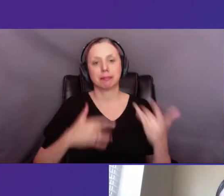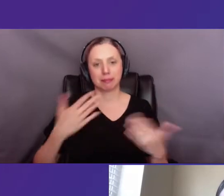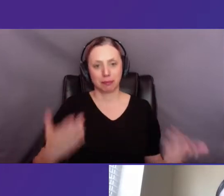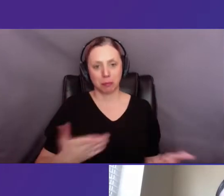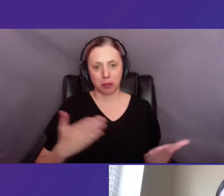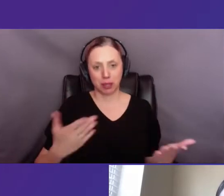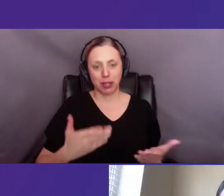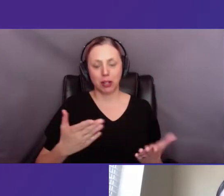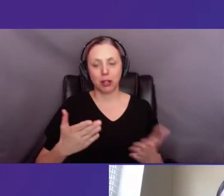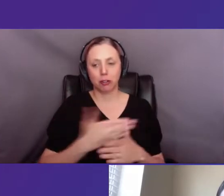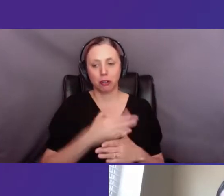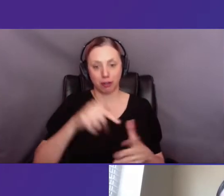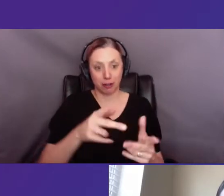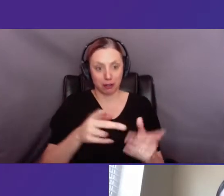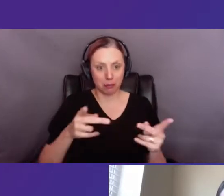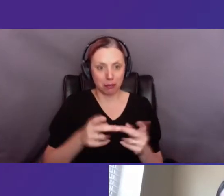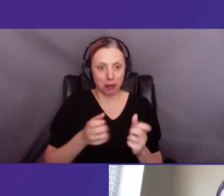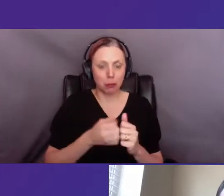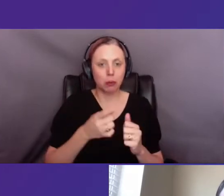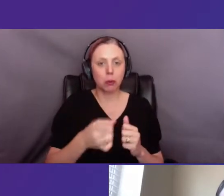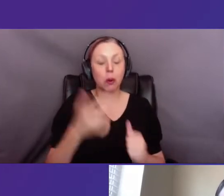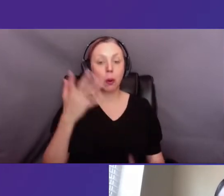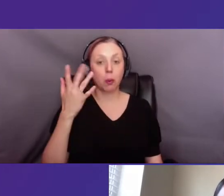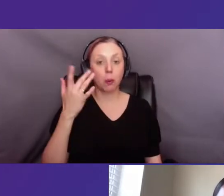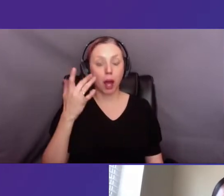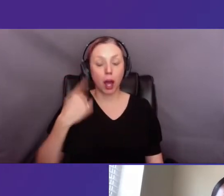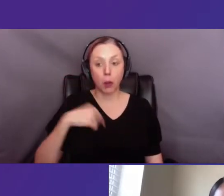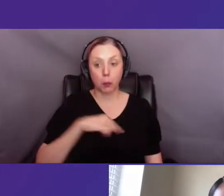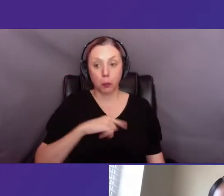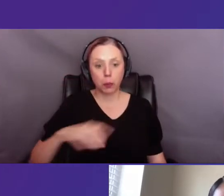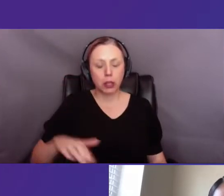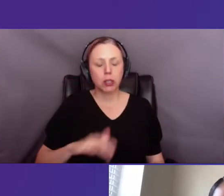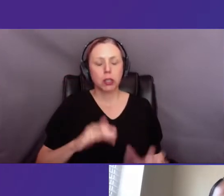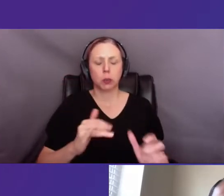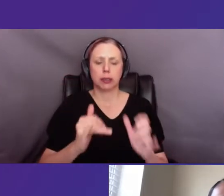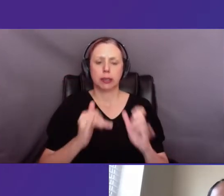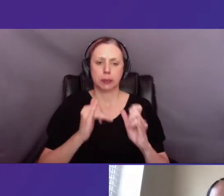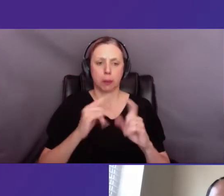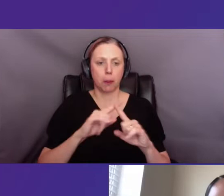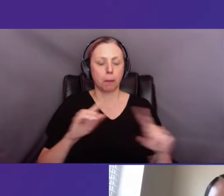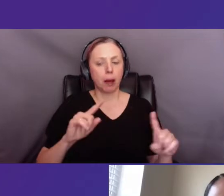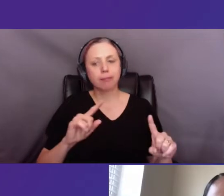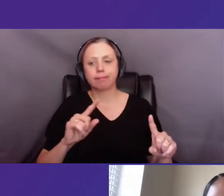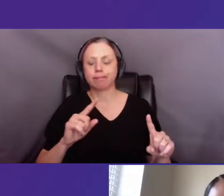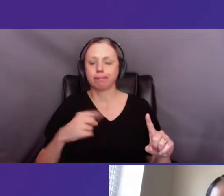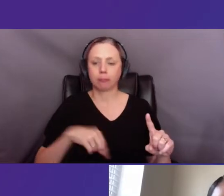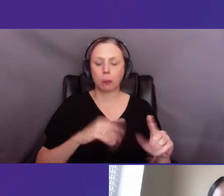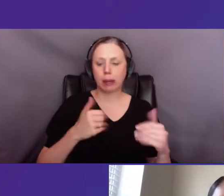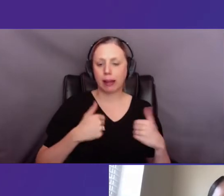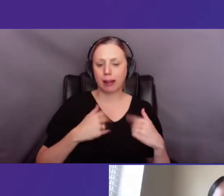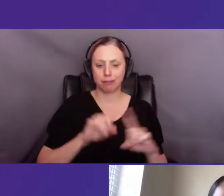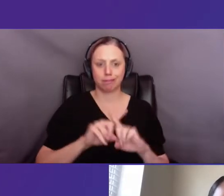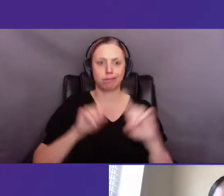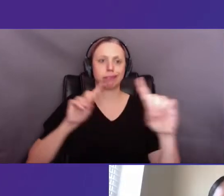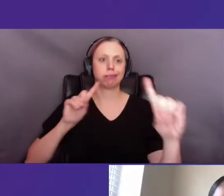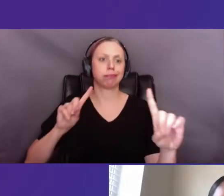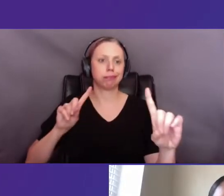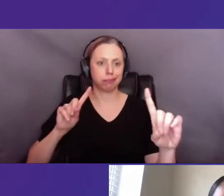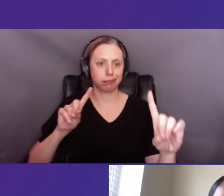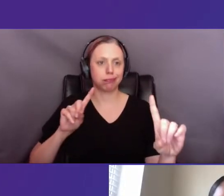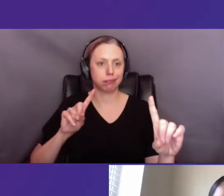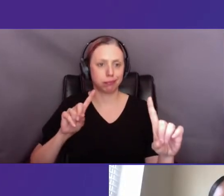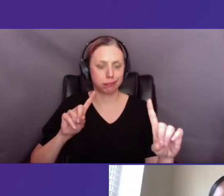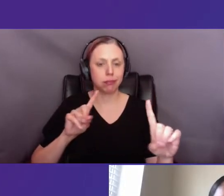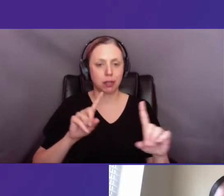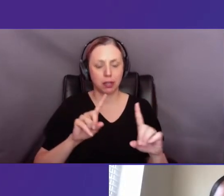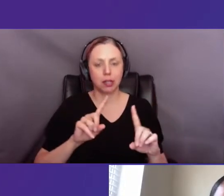this space because what we do is so similar, yet we have two completely different